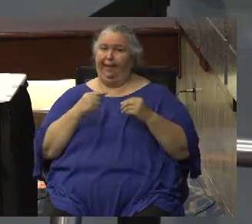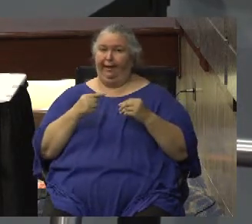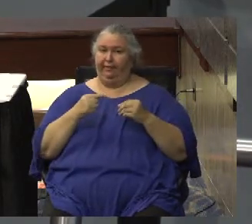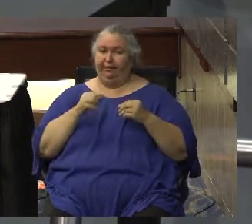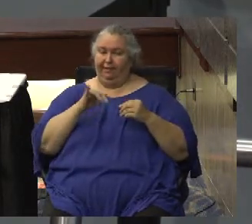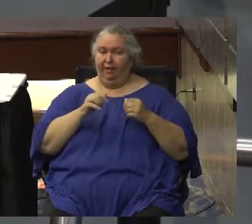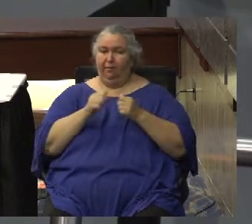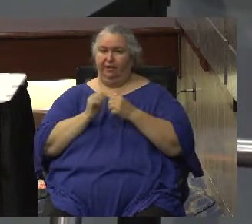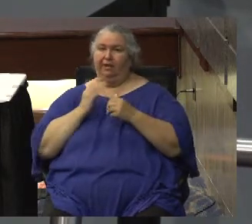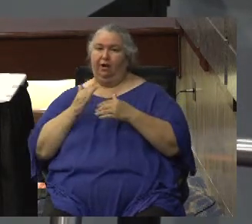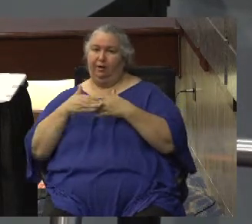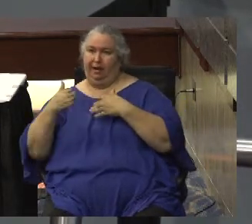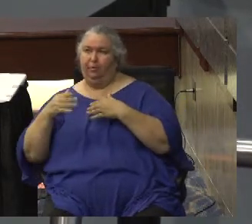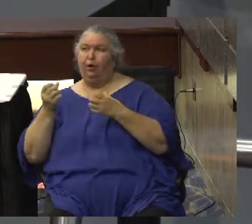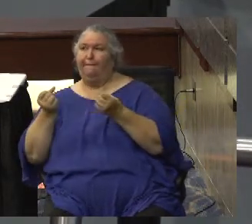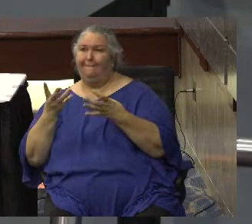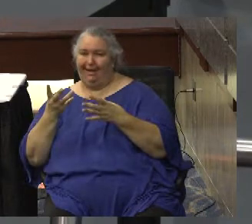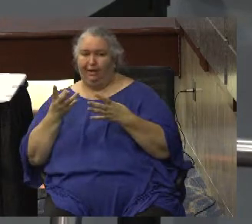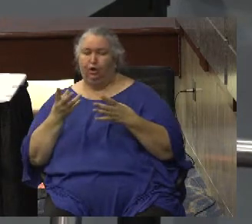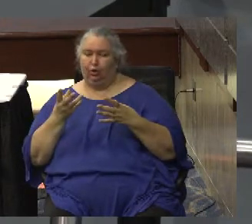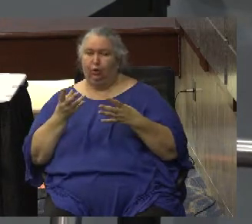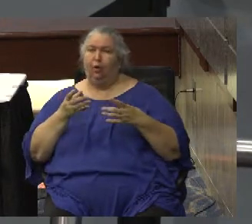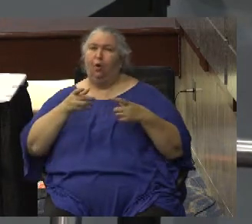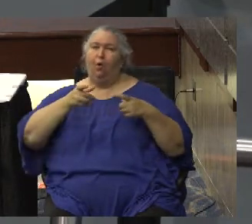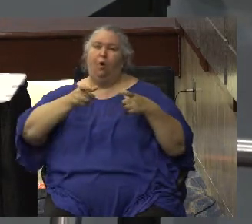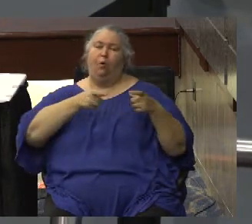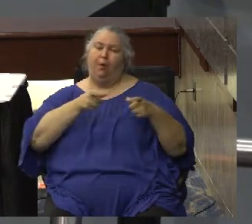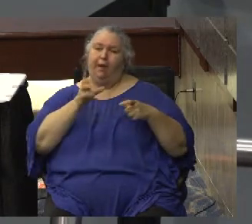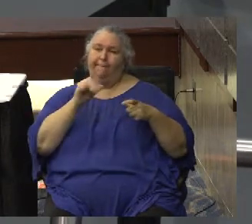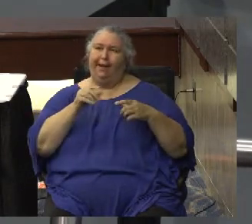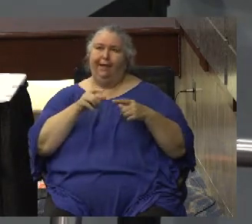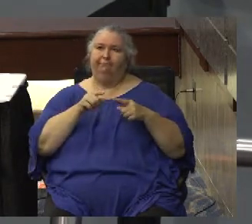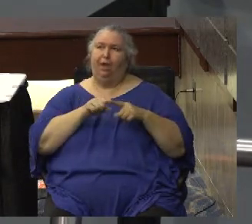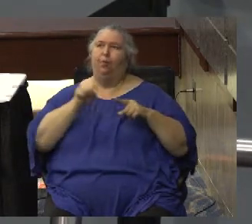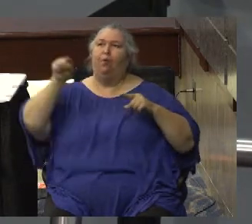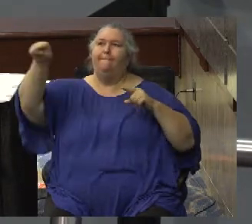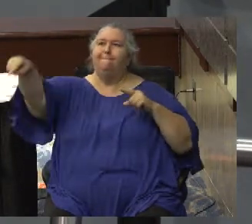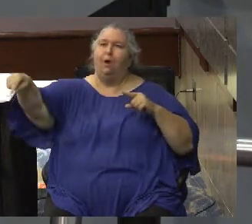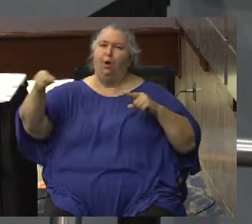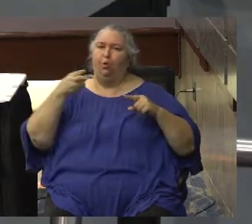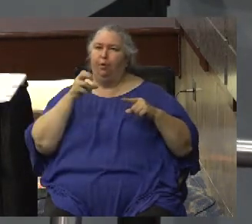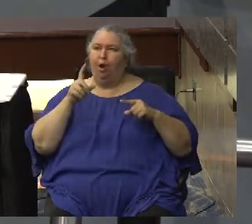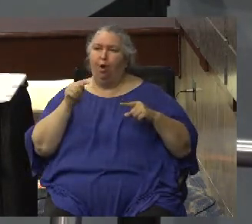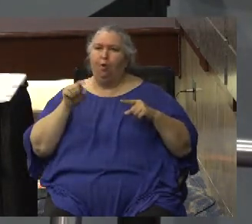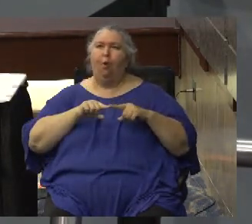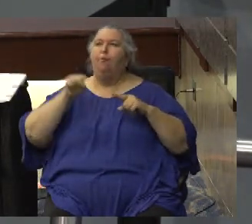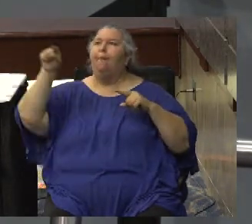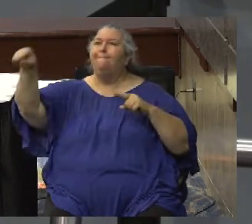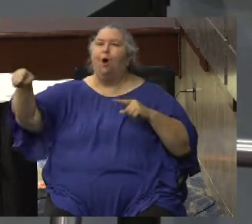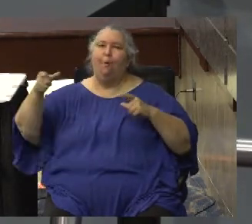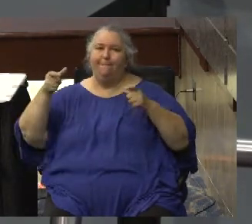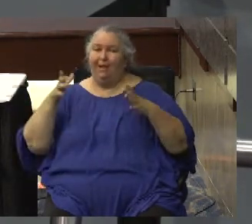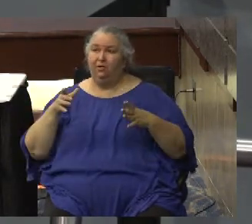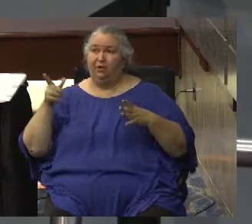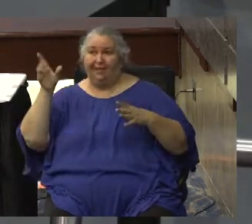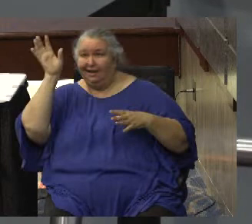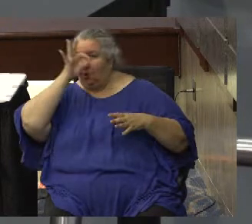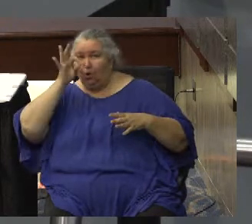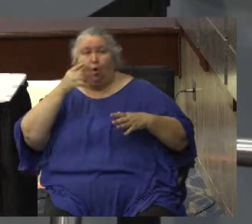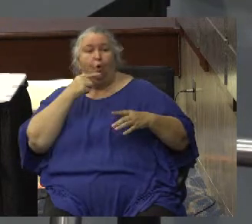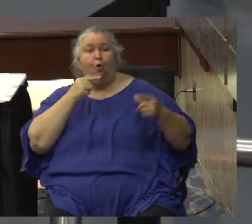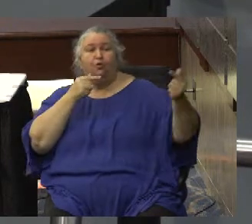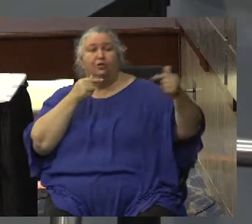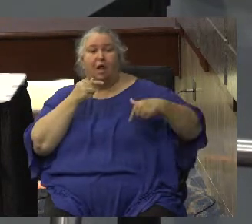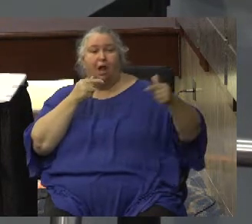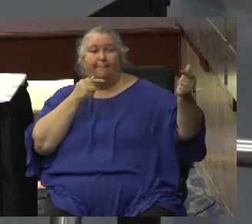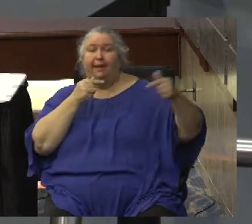Many of them, are run by the remote host and managers and don't know the guest and don't know